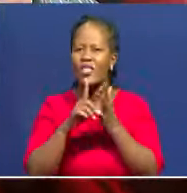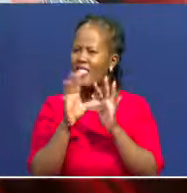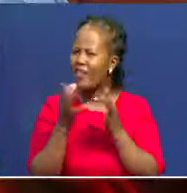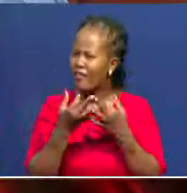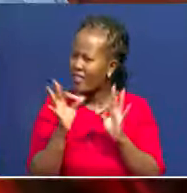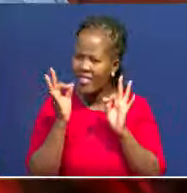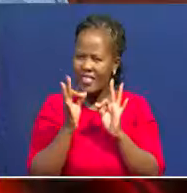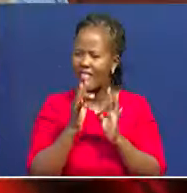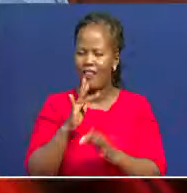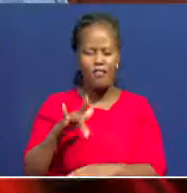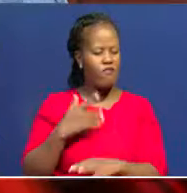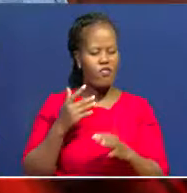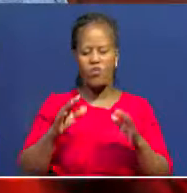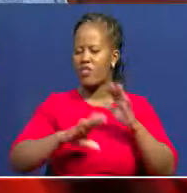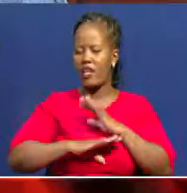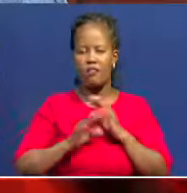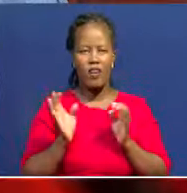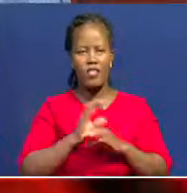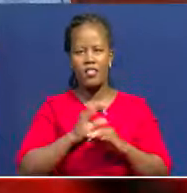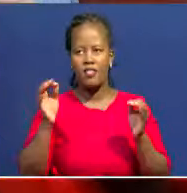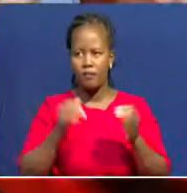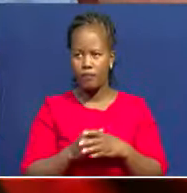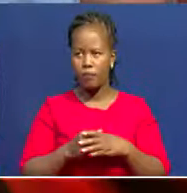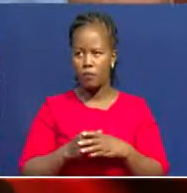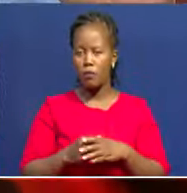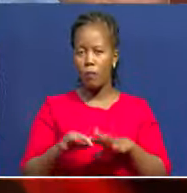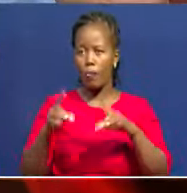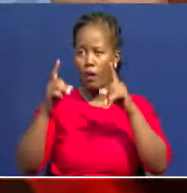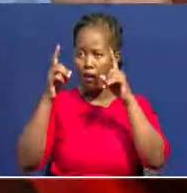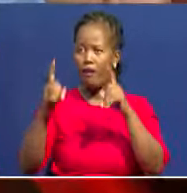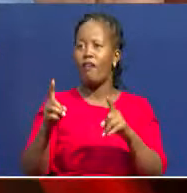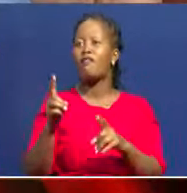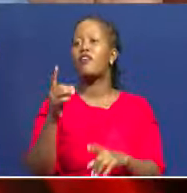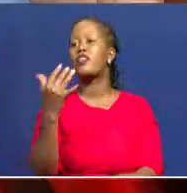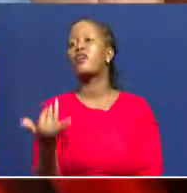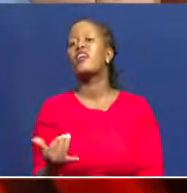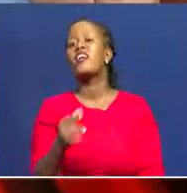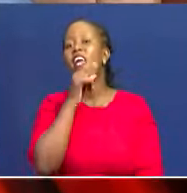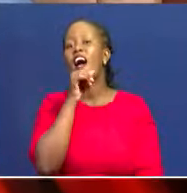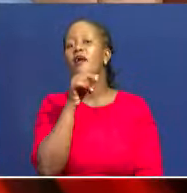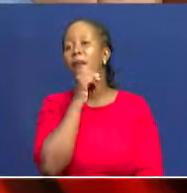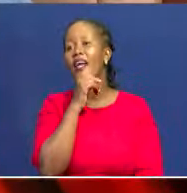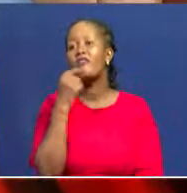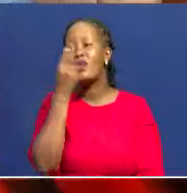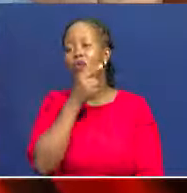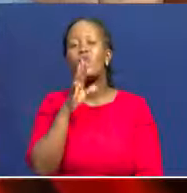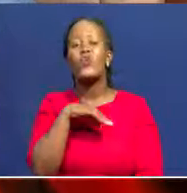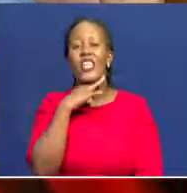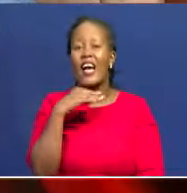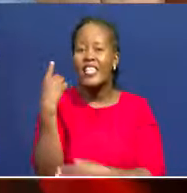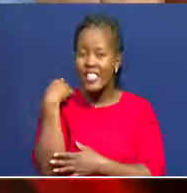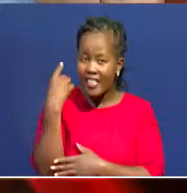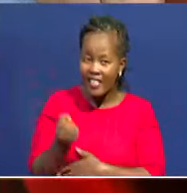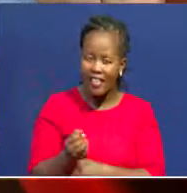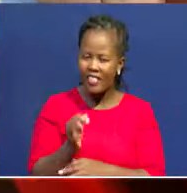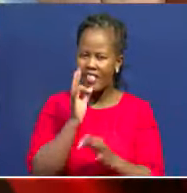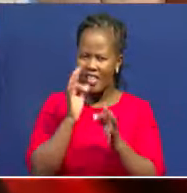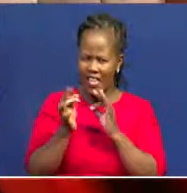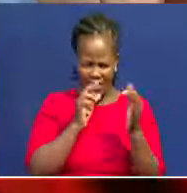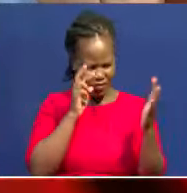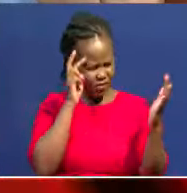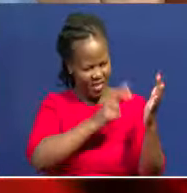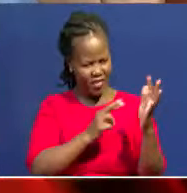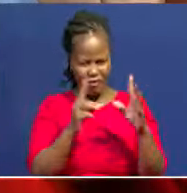the question. A photo of a young man, 14 year old, who passed on yesterday. If you look at those two photos,